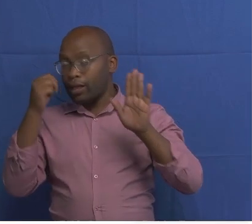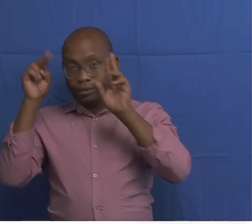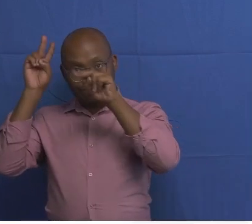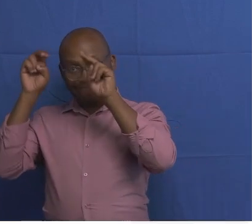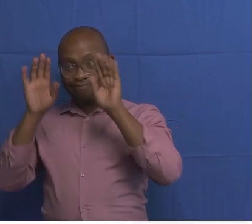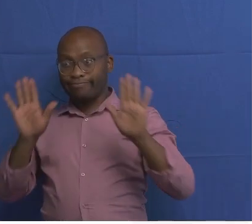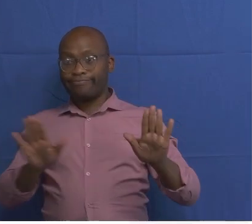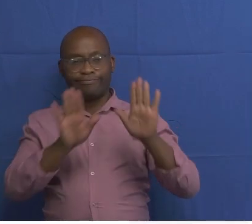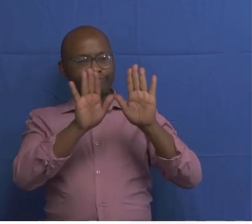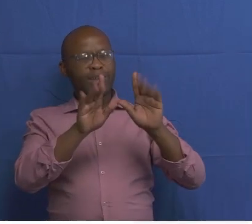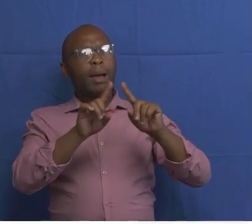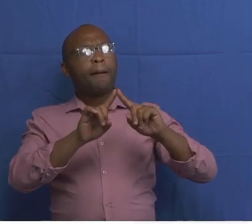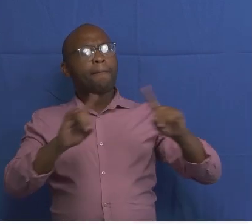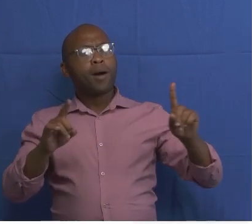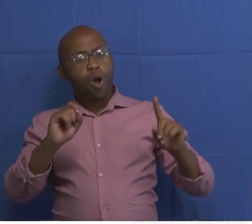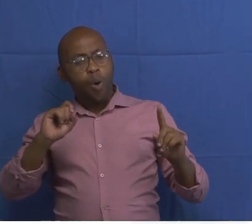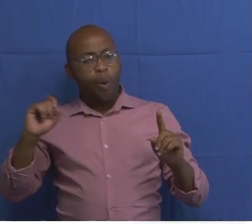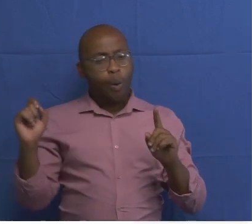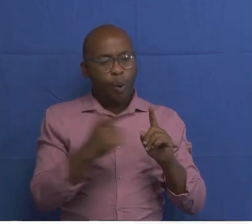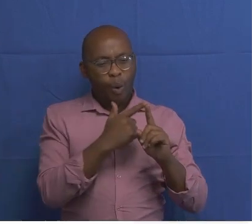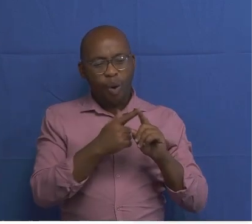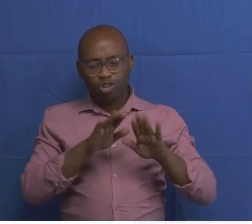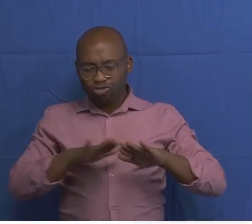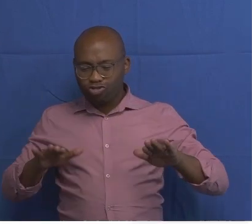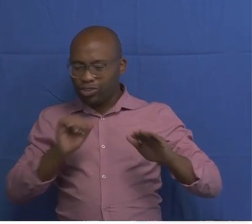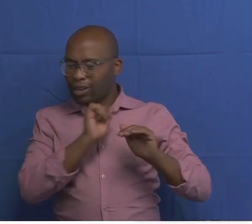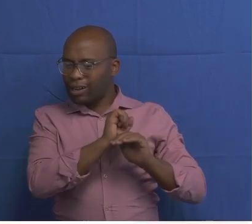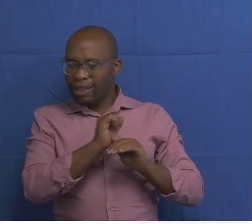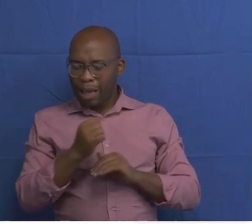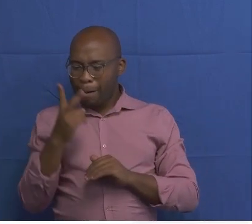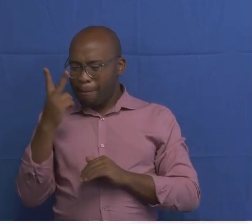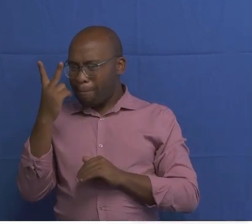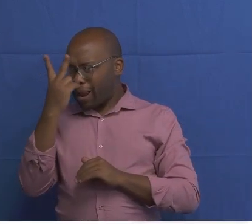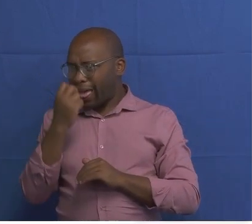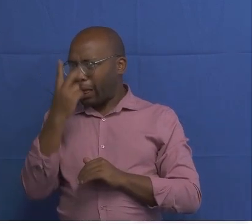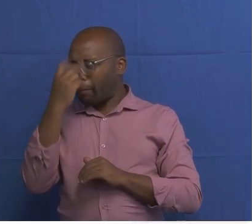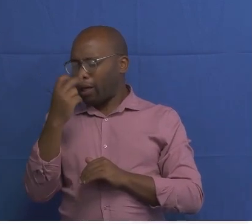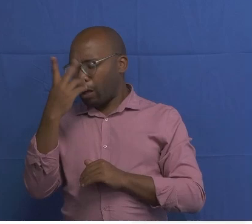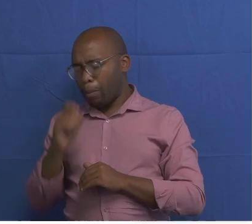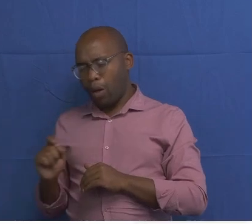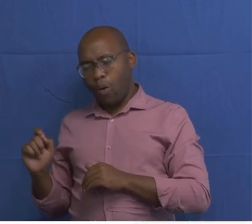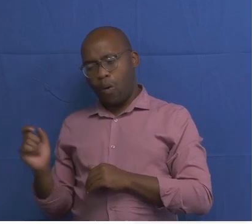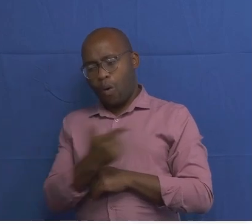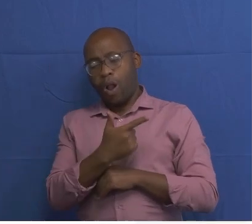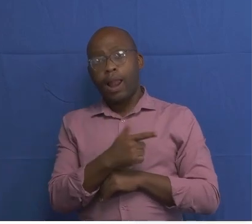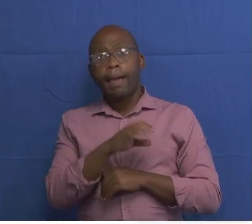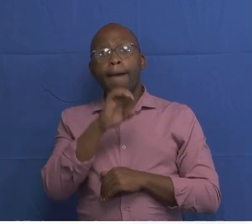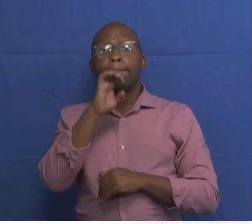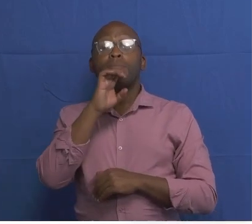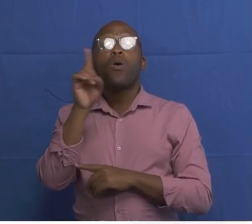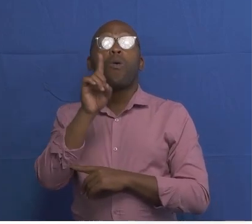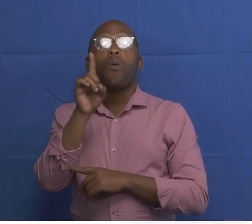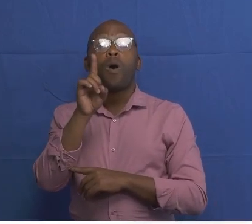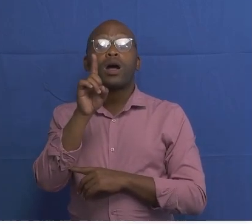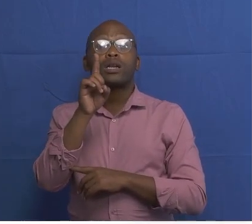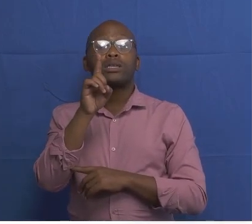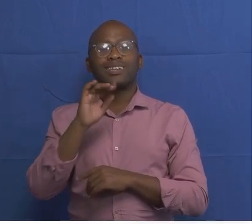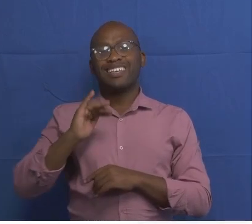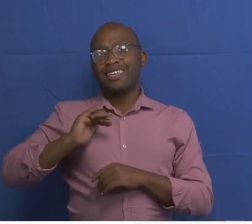are black. So what does that tell us? It tells us now that the black female has got the